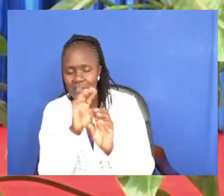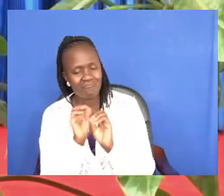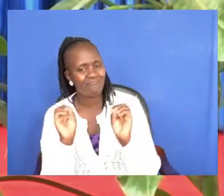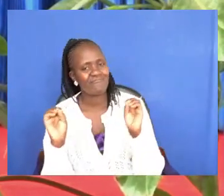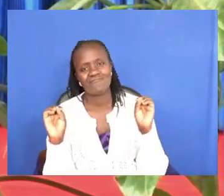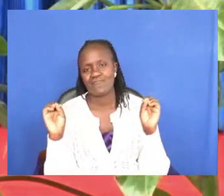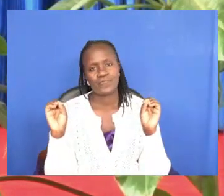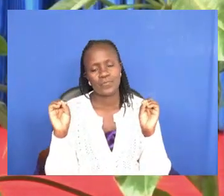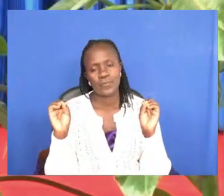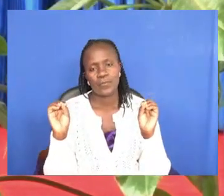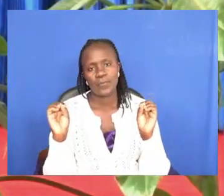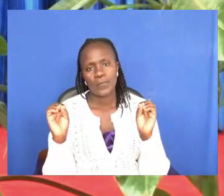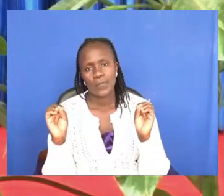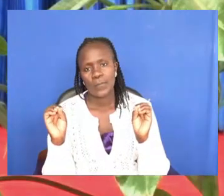attack